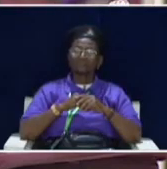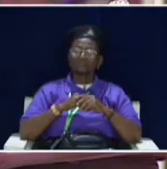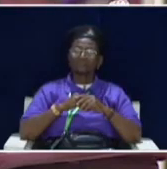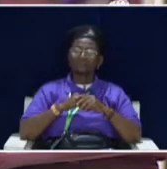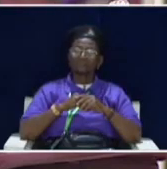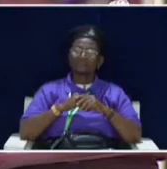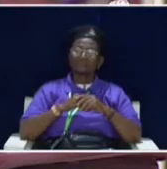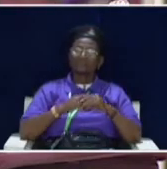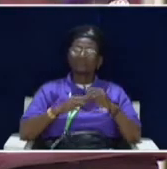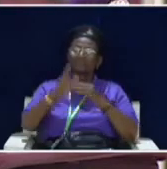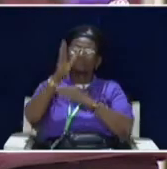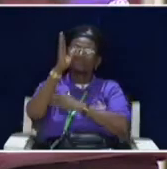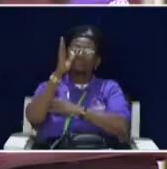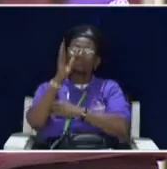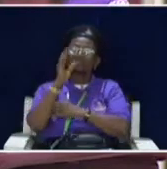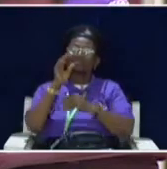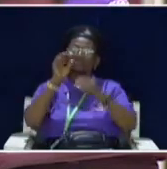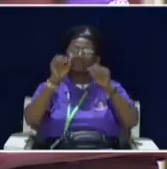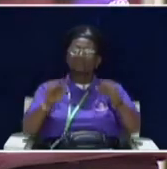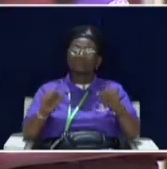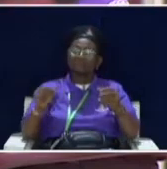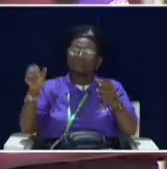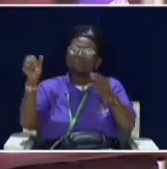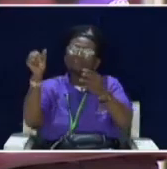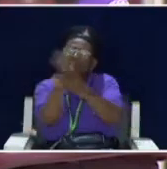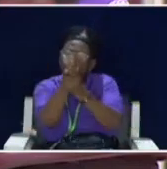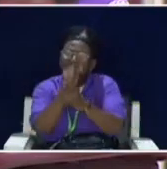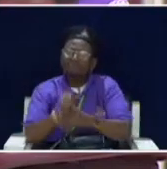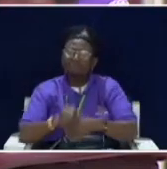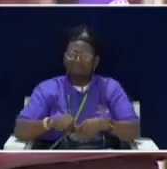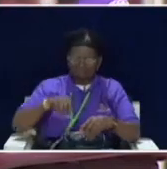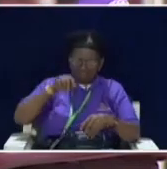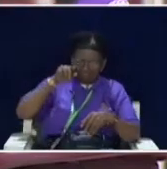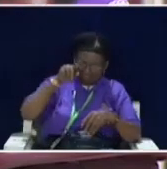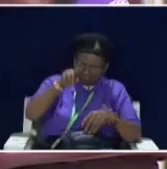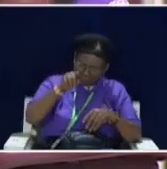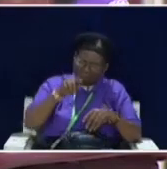God can grab you